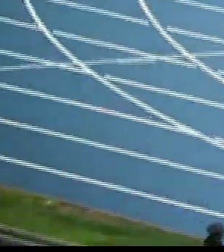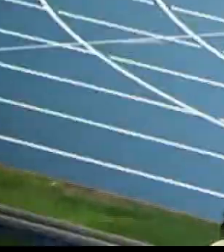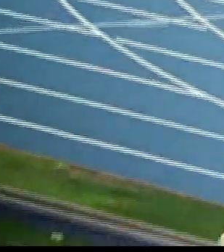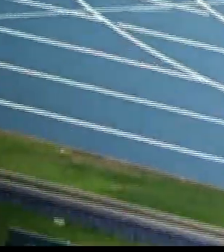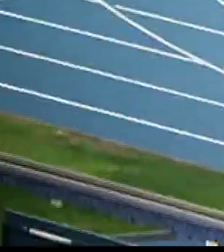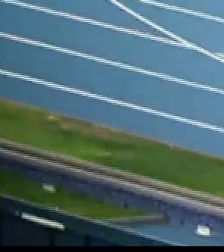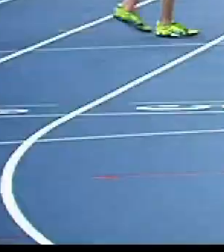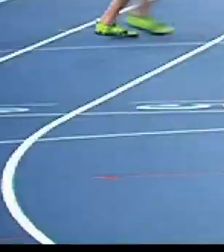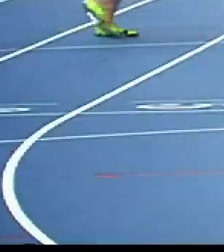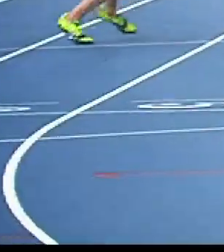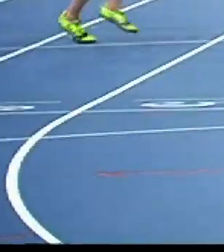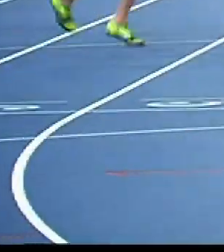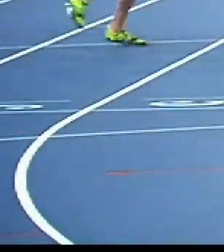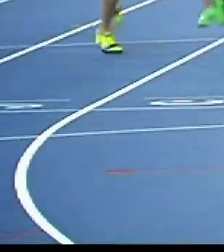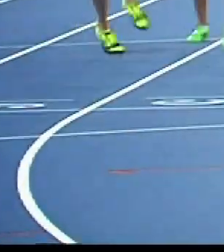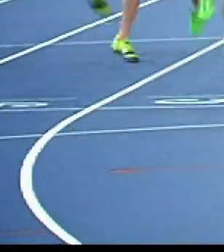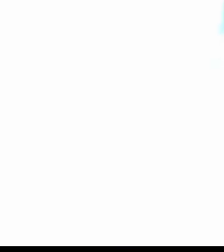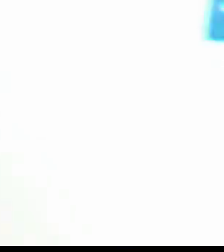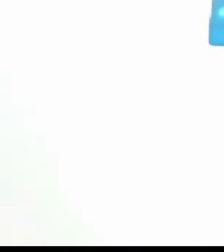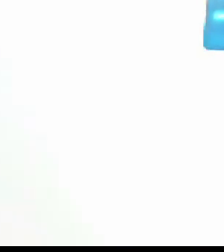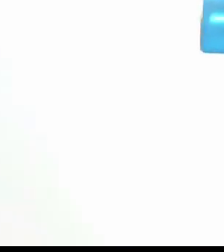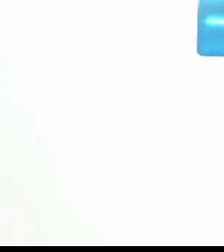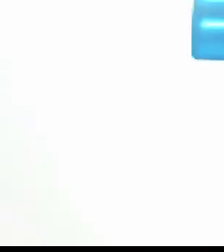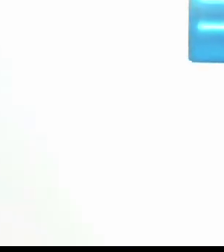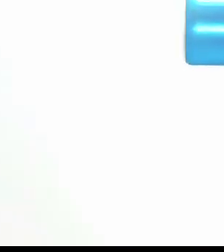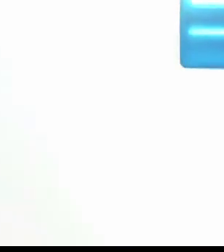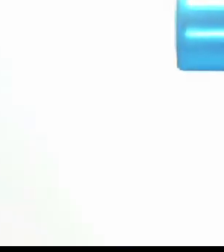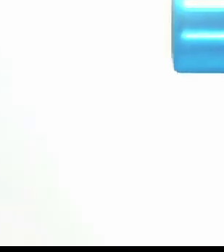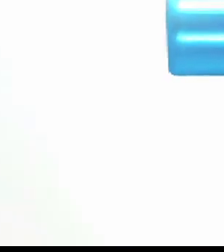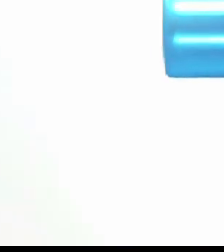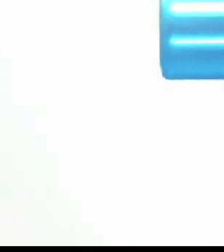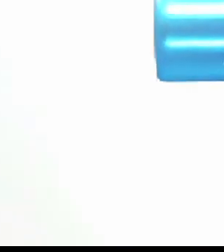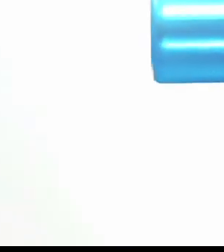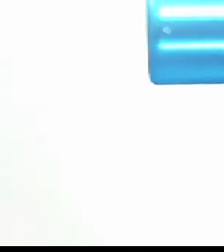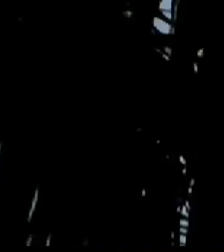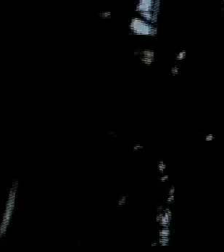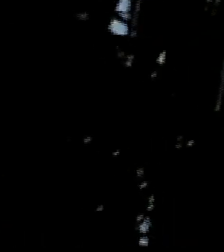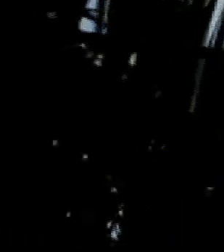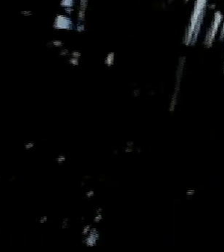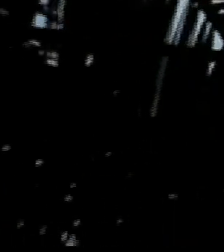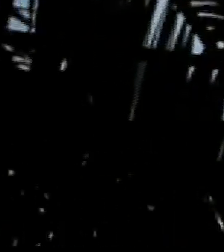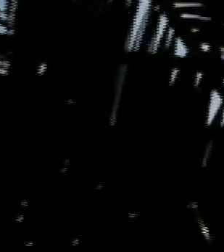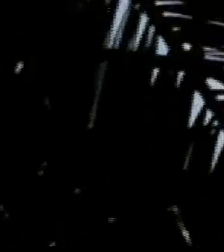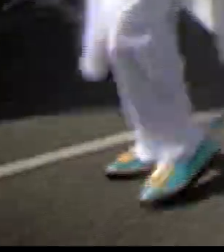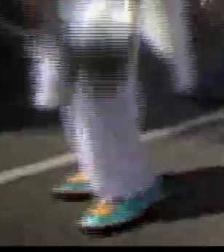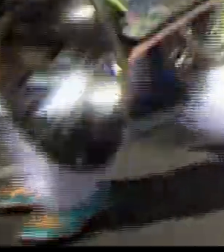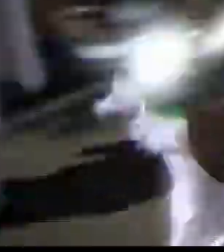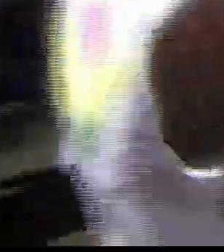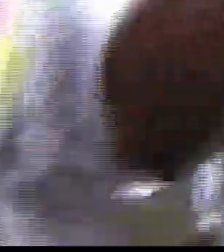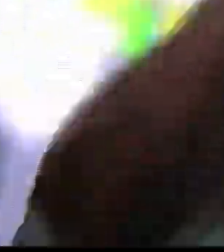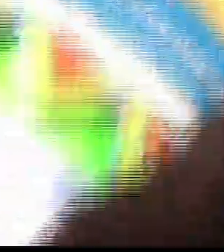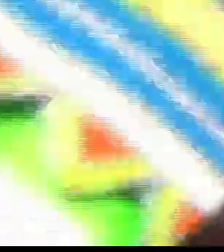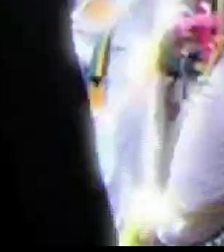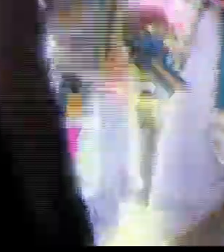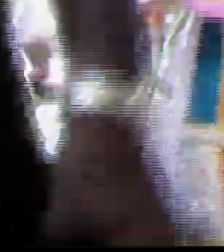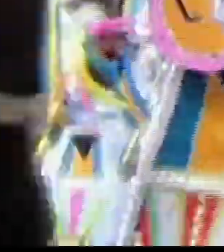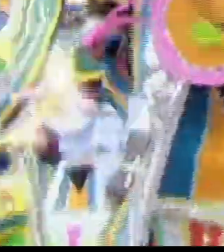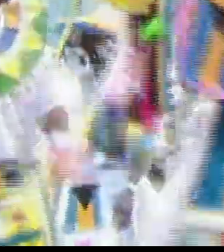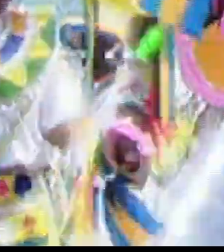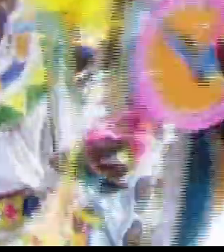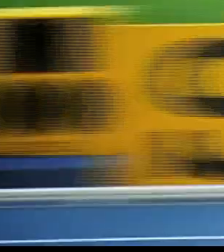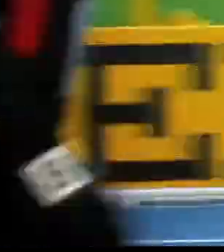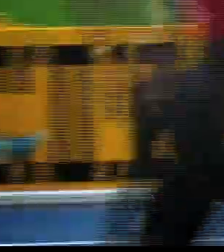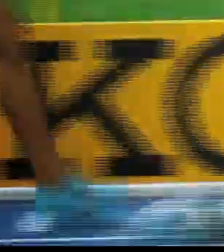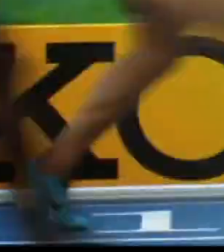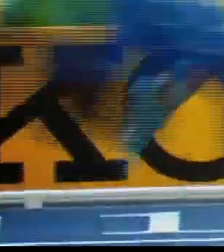And coming up in sports, 6 days and counting until the inaugural IAAF World Relays here in the Bahamas. The Bahamas Tonight, the weekend